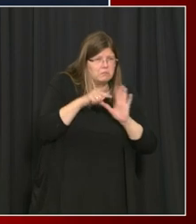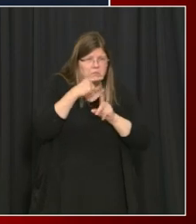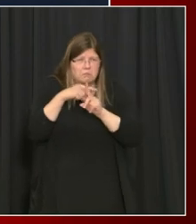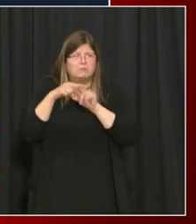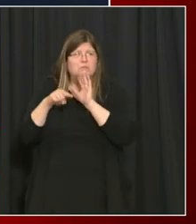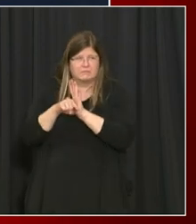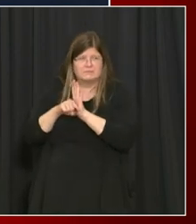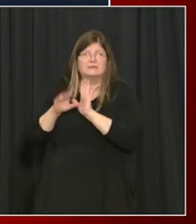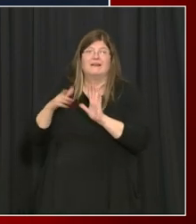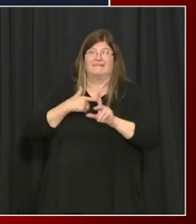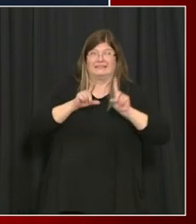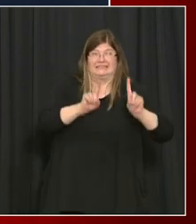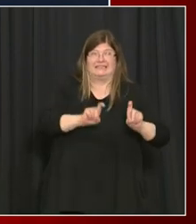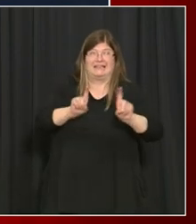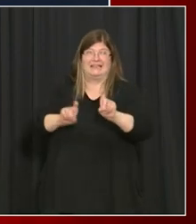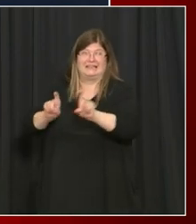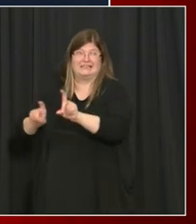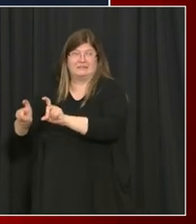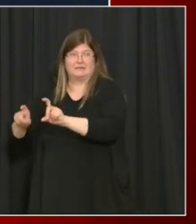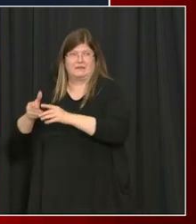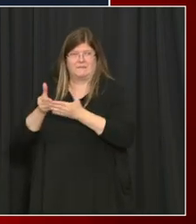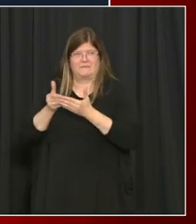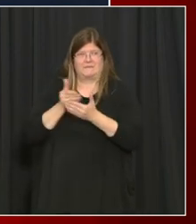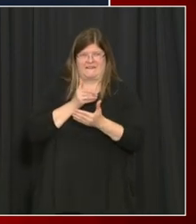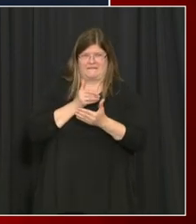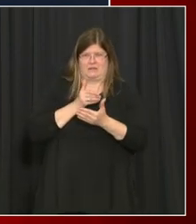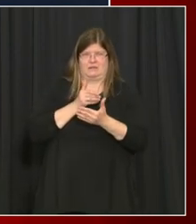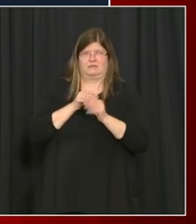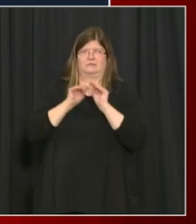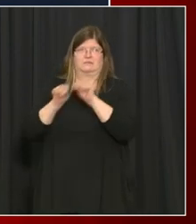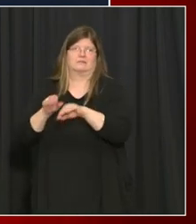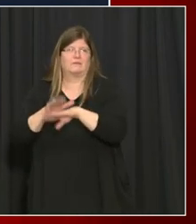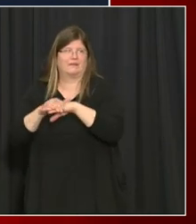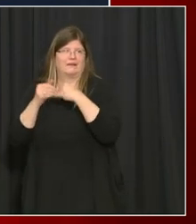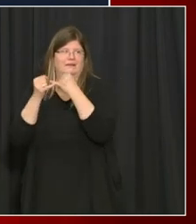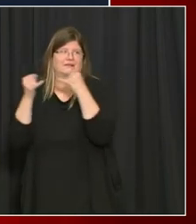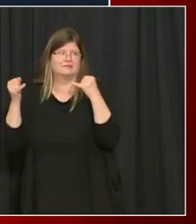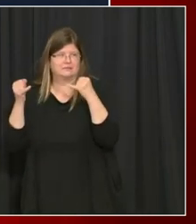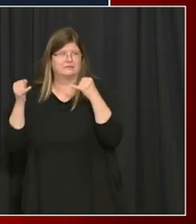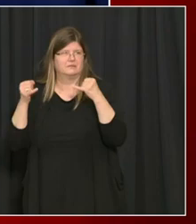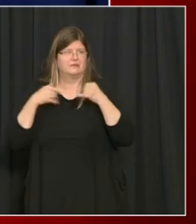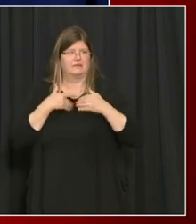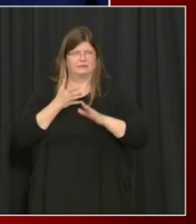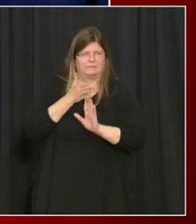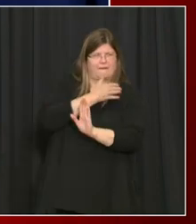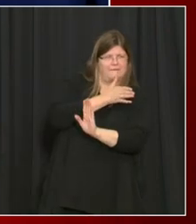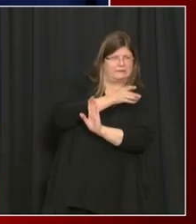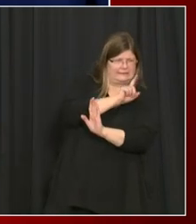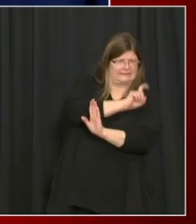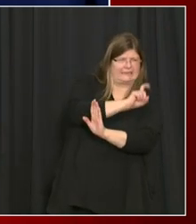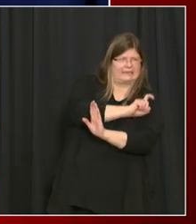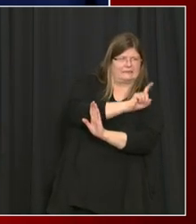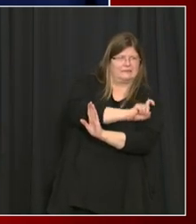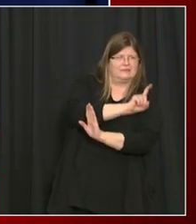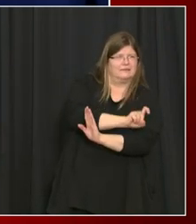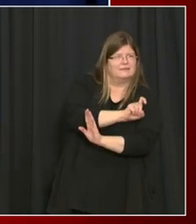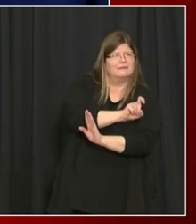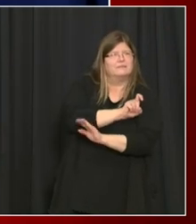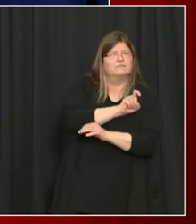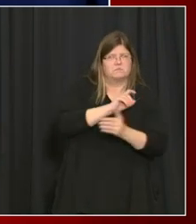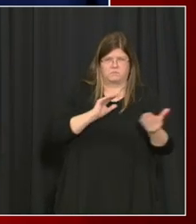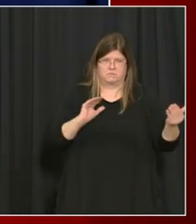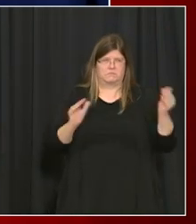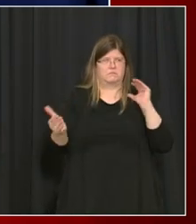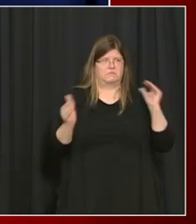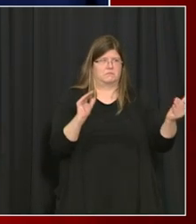test every test before we actually put it online. So we had done pre-testing of the Abbotts, and we did a side-by-side comparison of